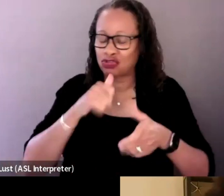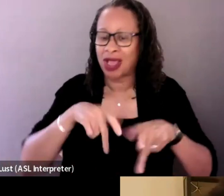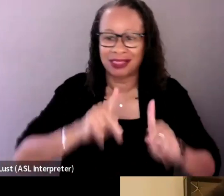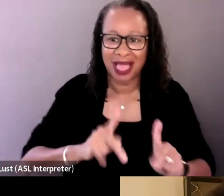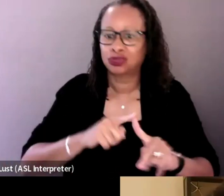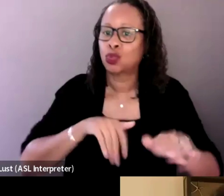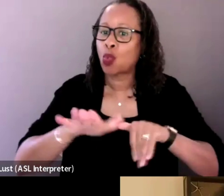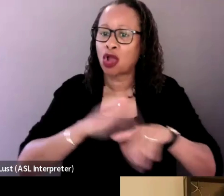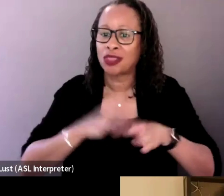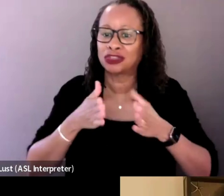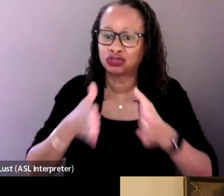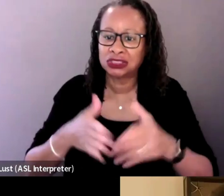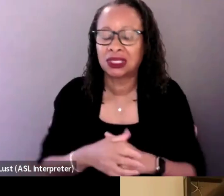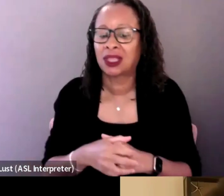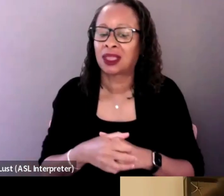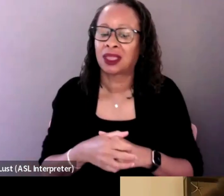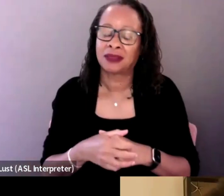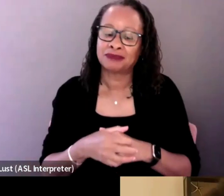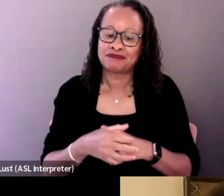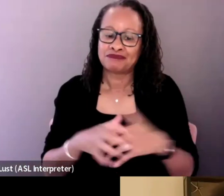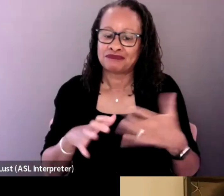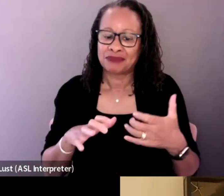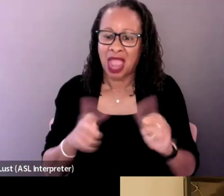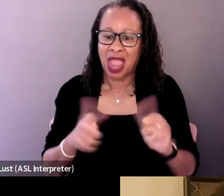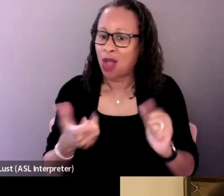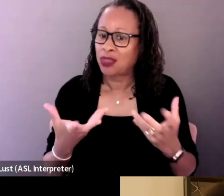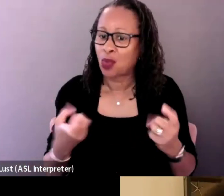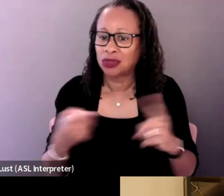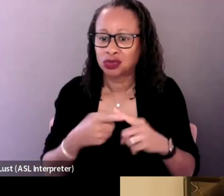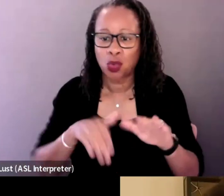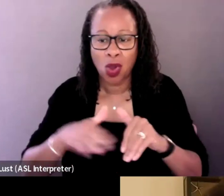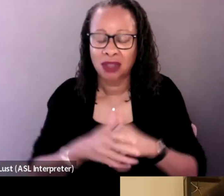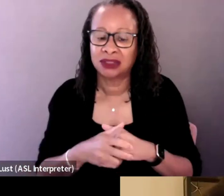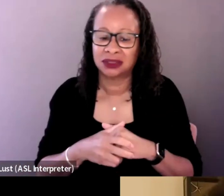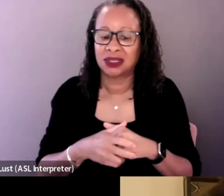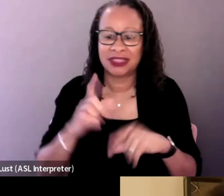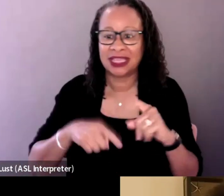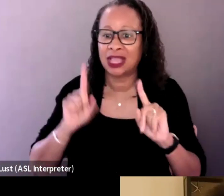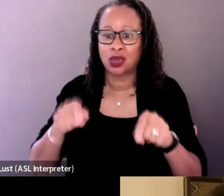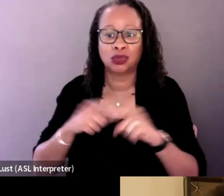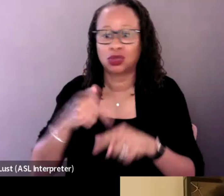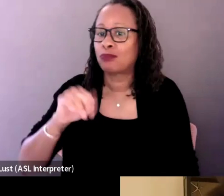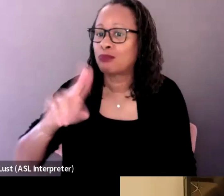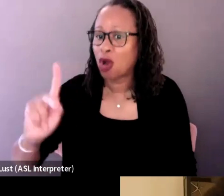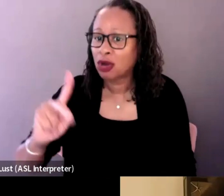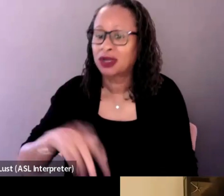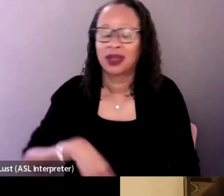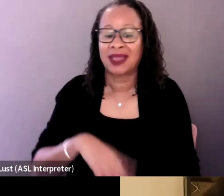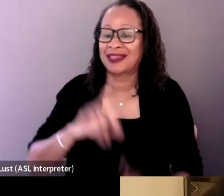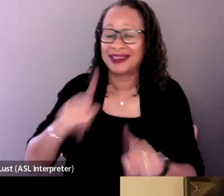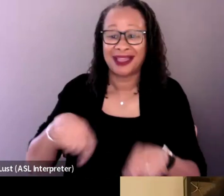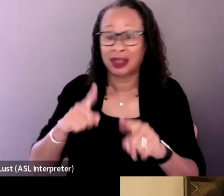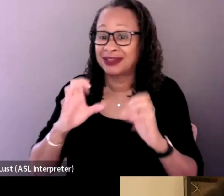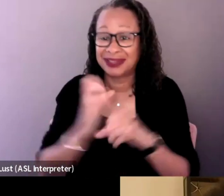to walk on the street, with how they want to walk. They are not allowing them to go to parks. They are not allowing them to have education. And